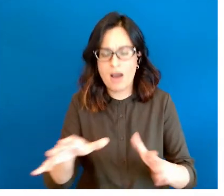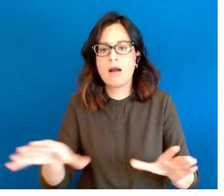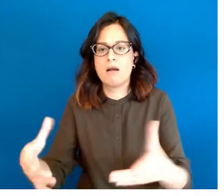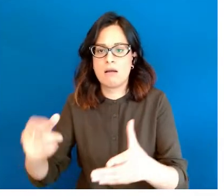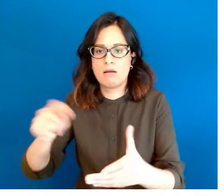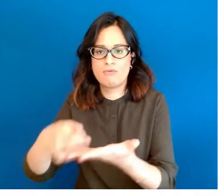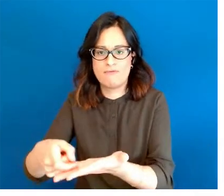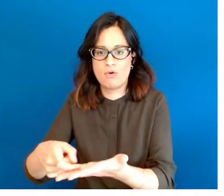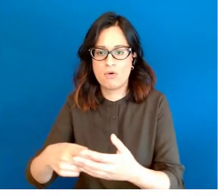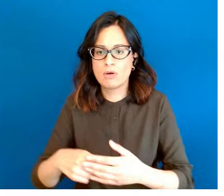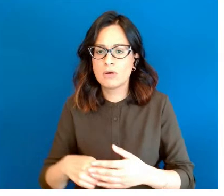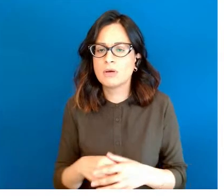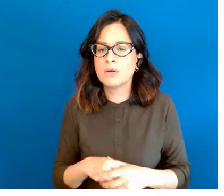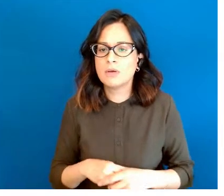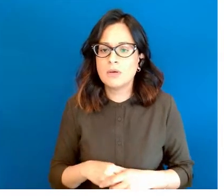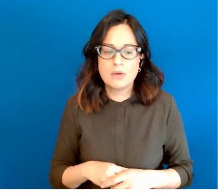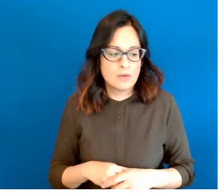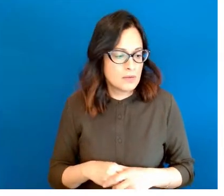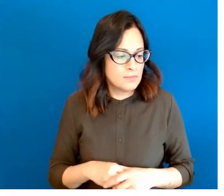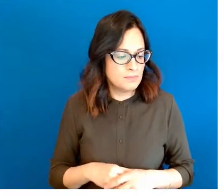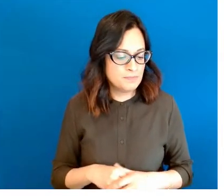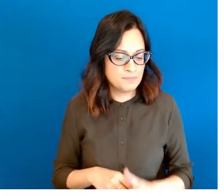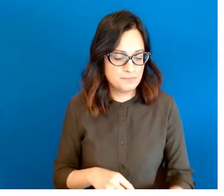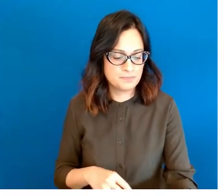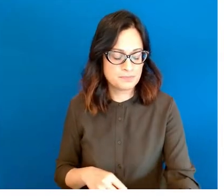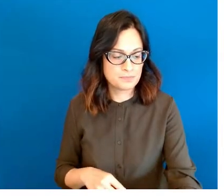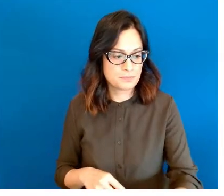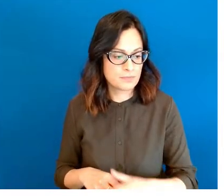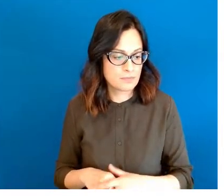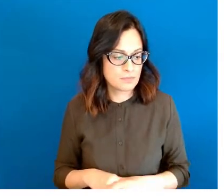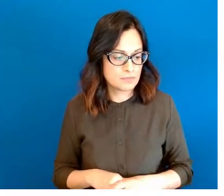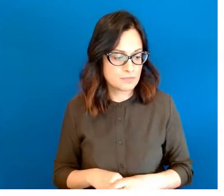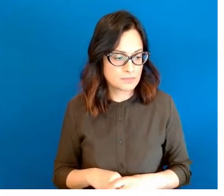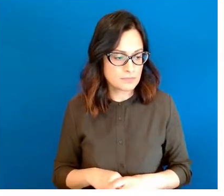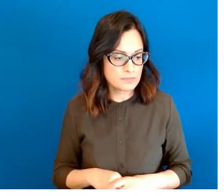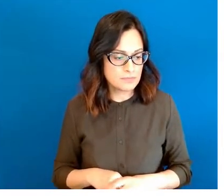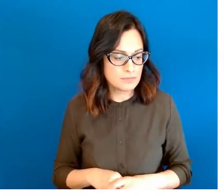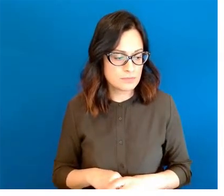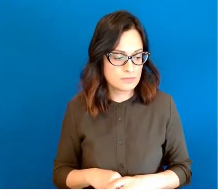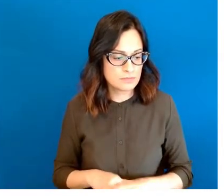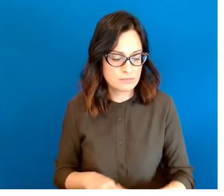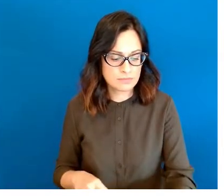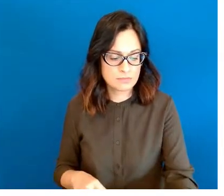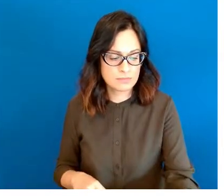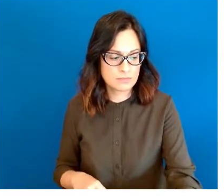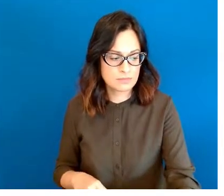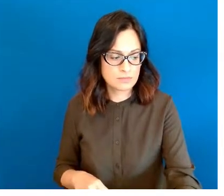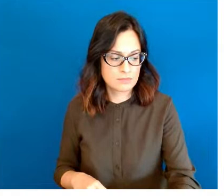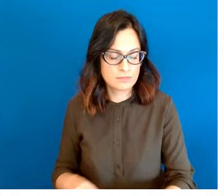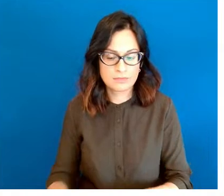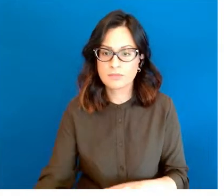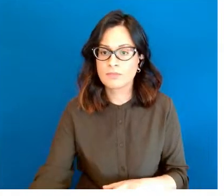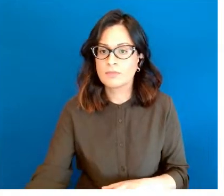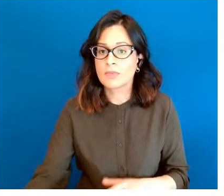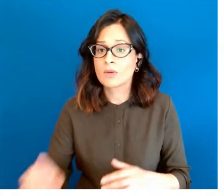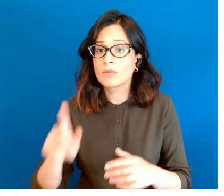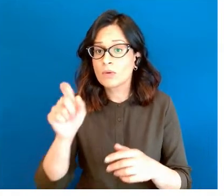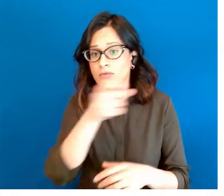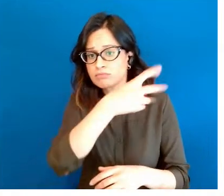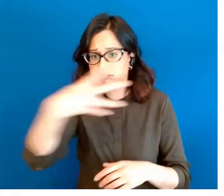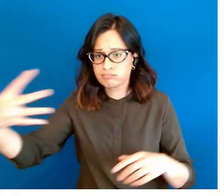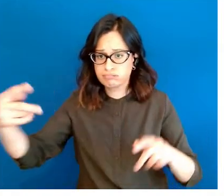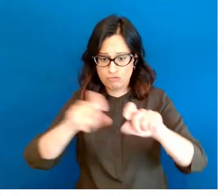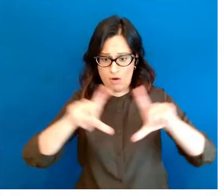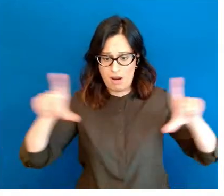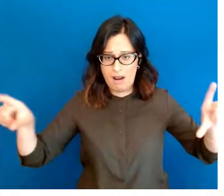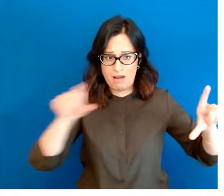Other factors to consider, I mentioned nasal hyperreactivity. This is when other things trigger off the